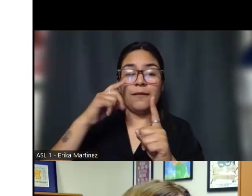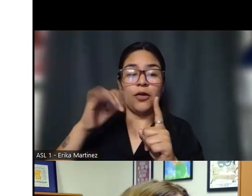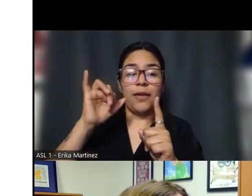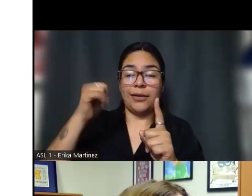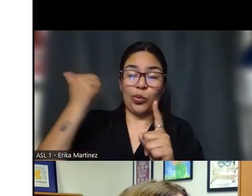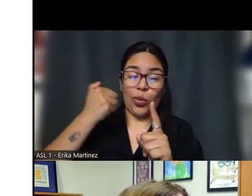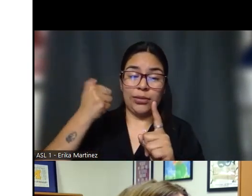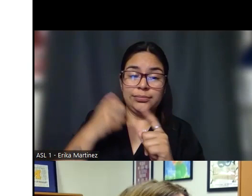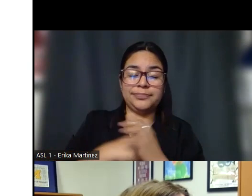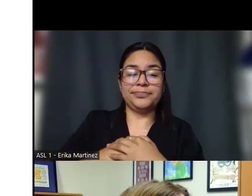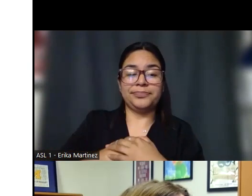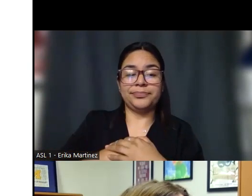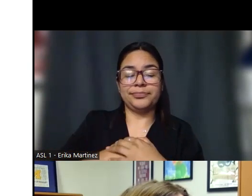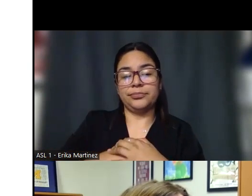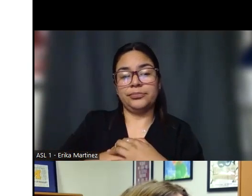slide.